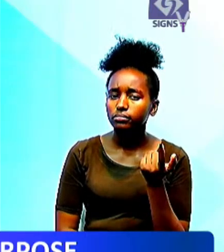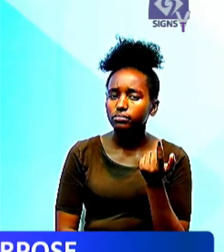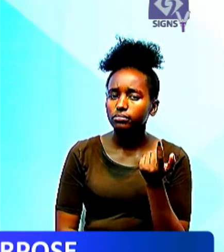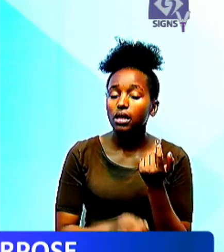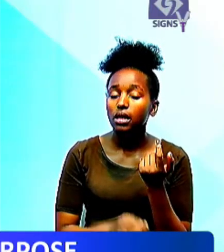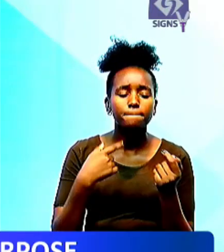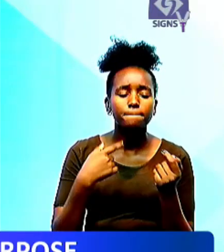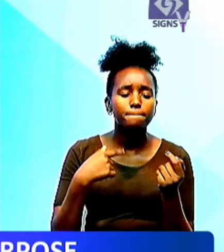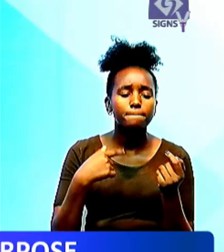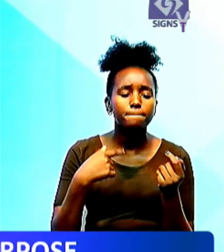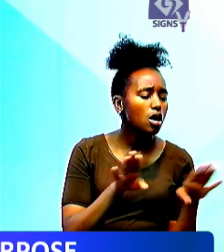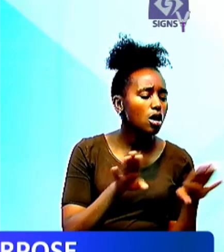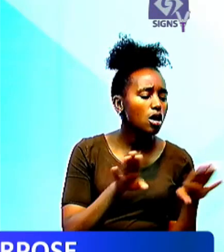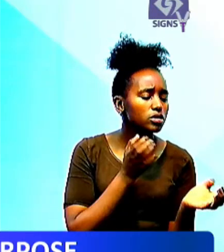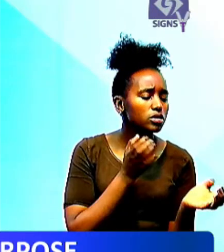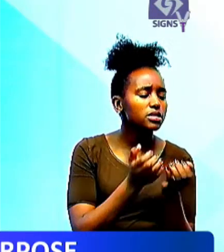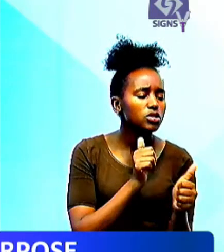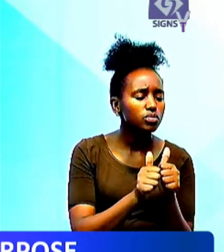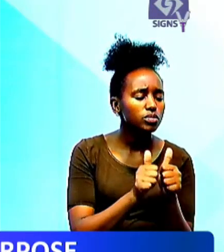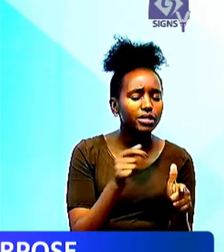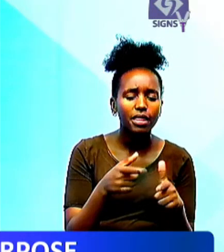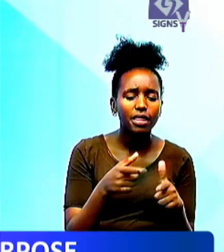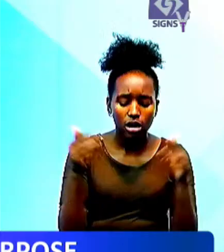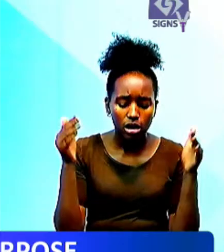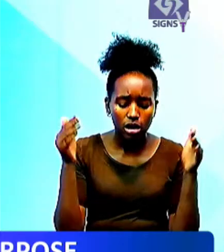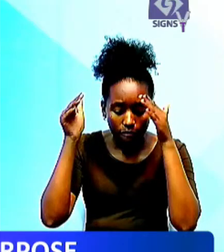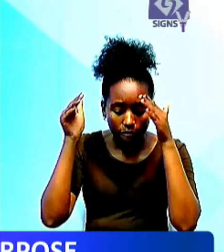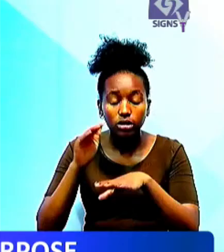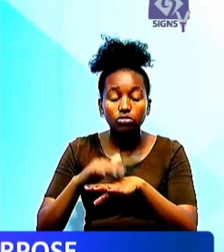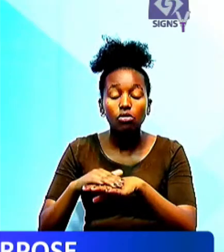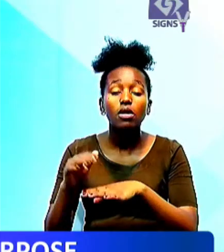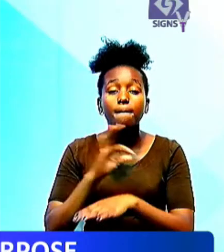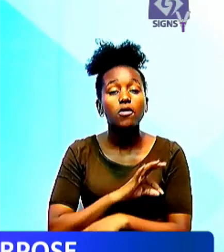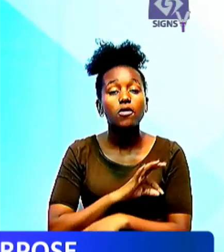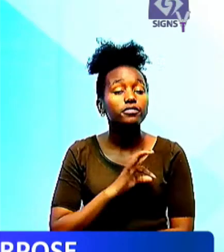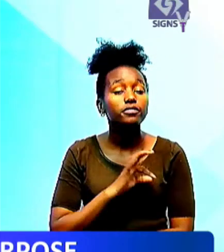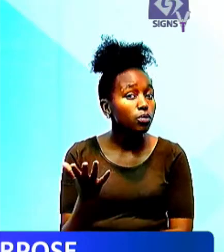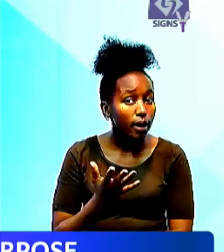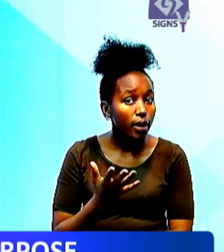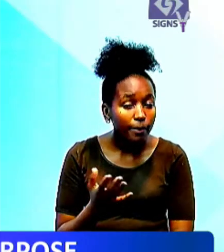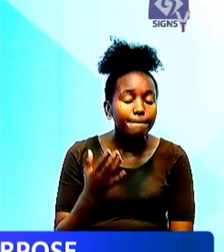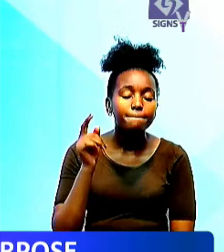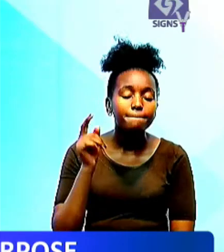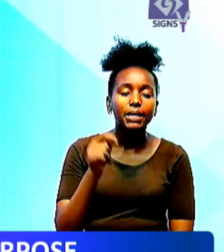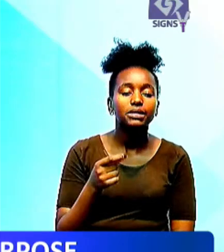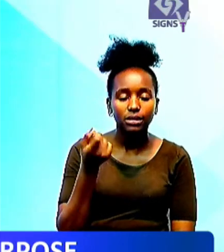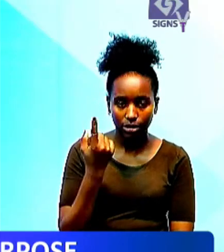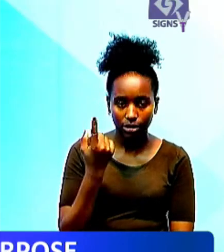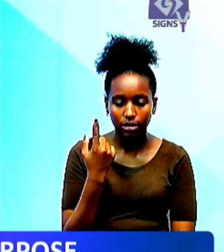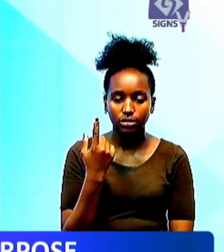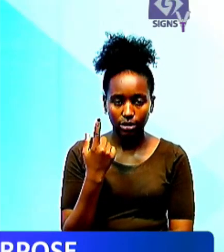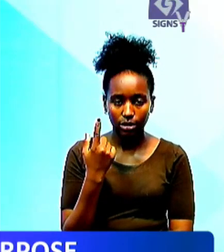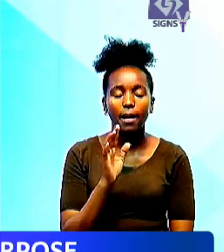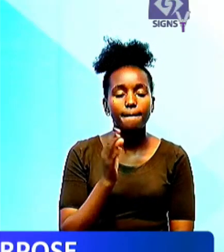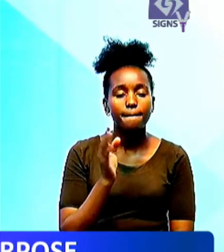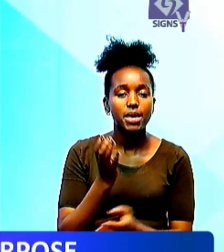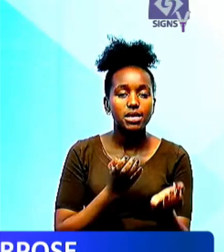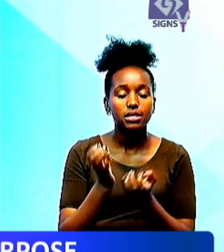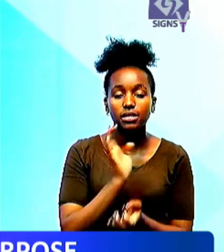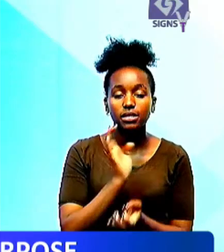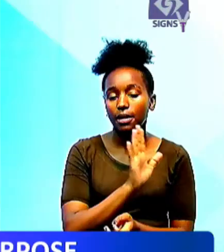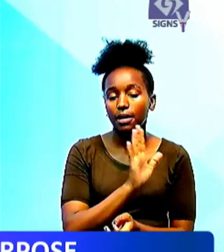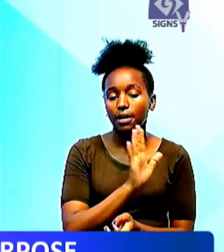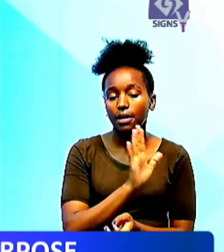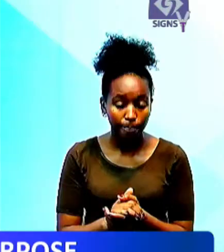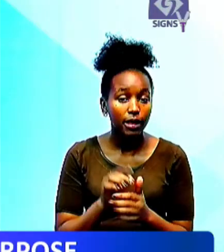to concentrate on the profit making? So at the beginning, of course, understand your core business. What else can you add? But as you are